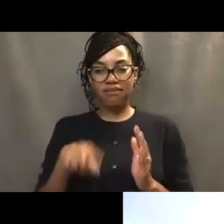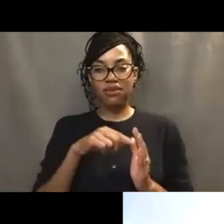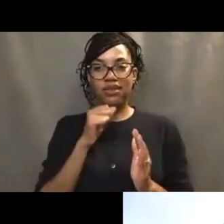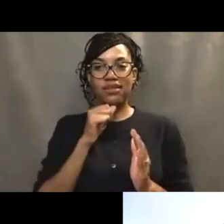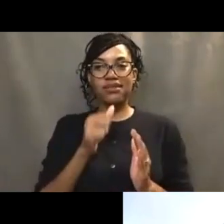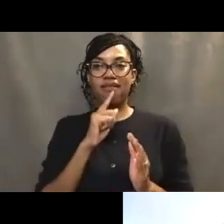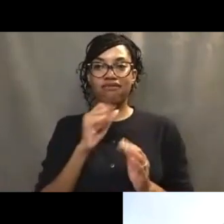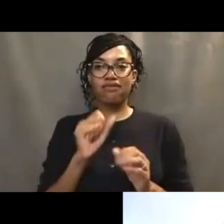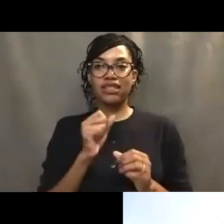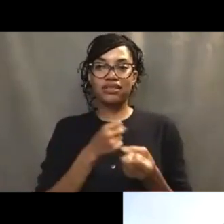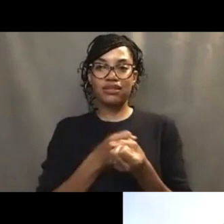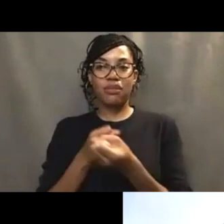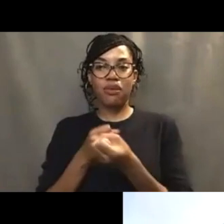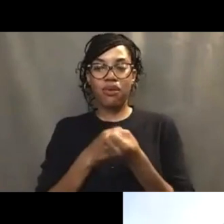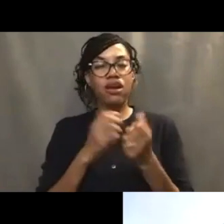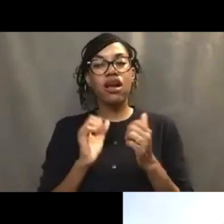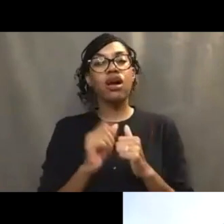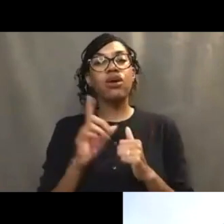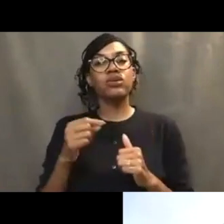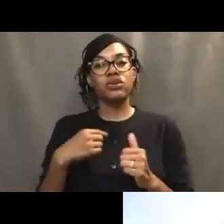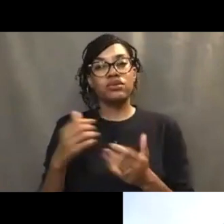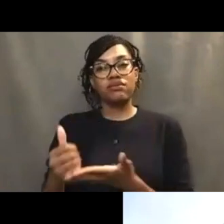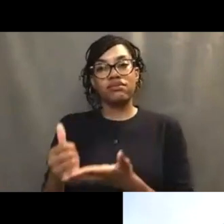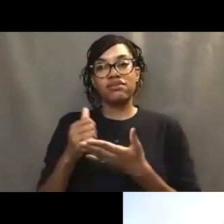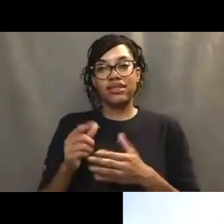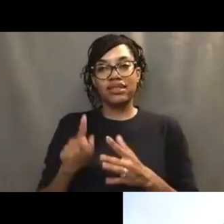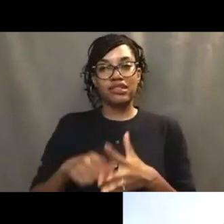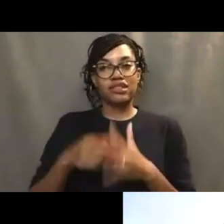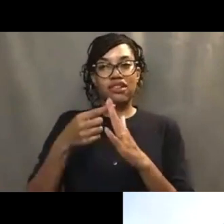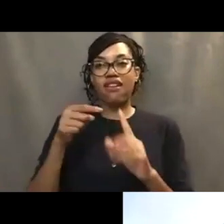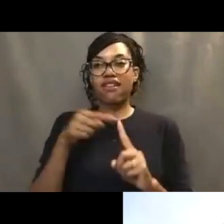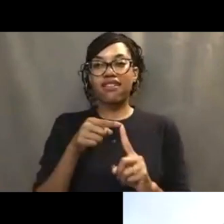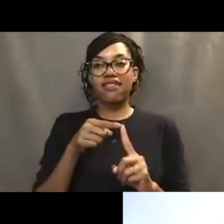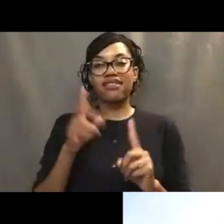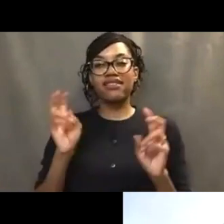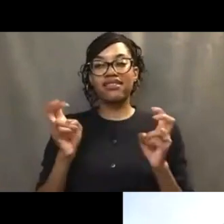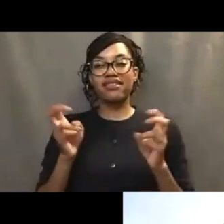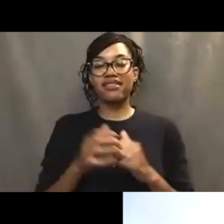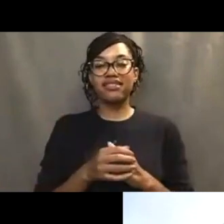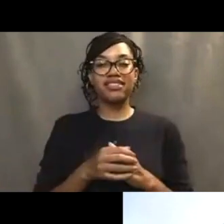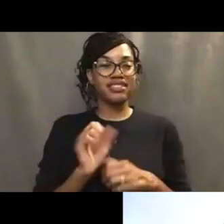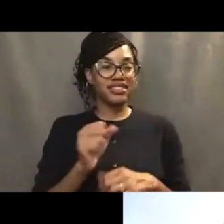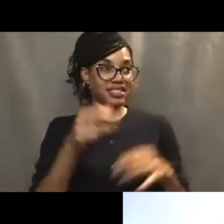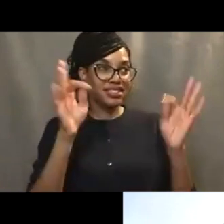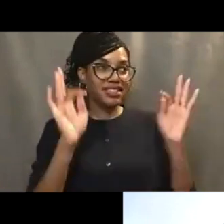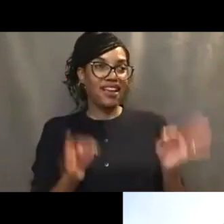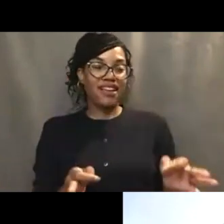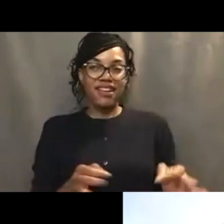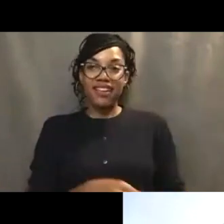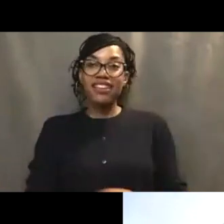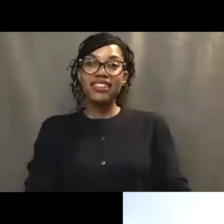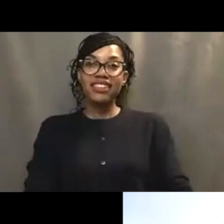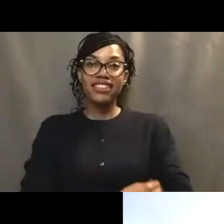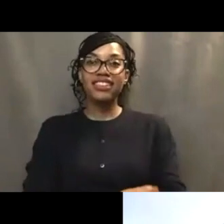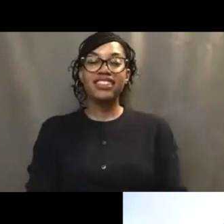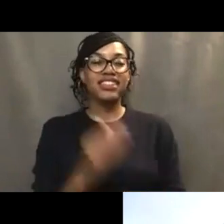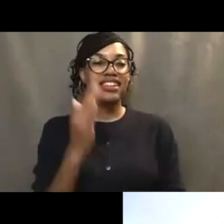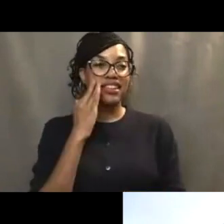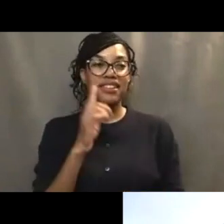you give to help us get started? That buy-in question. Absolutely. I know this